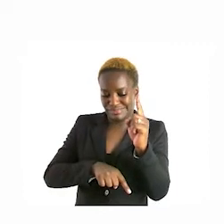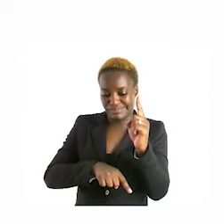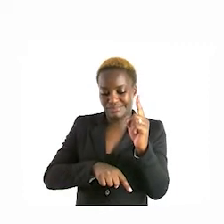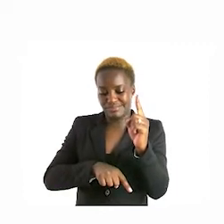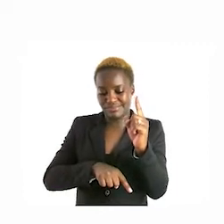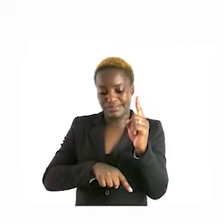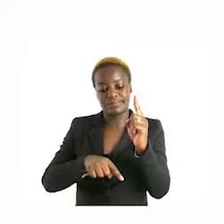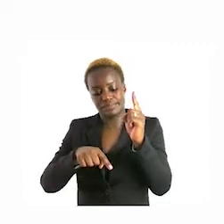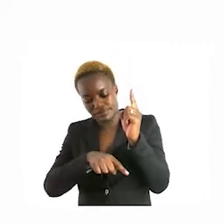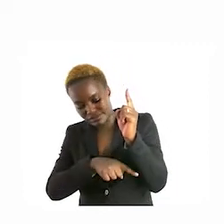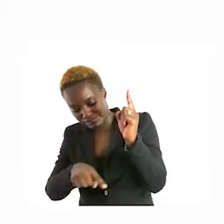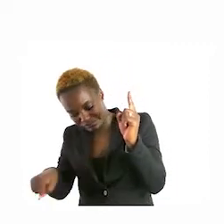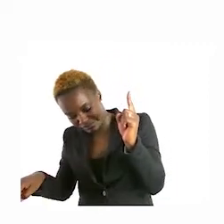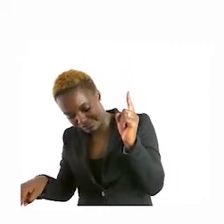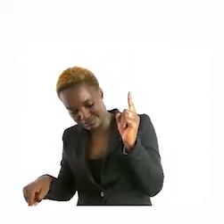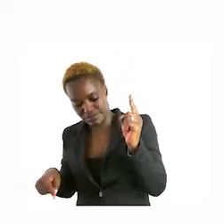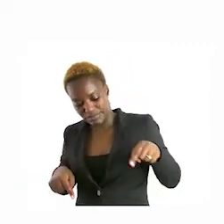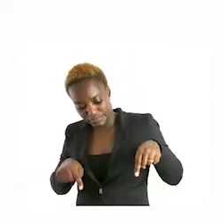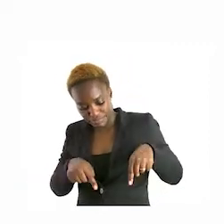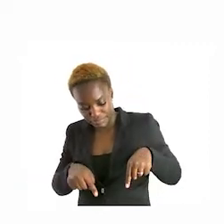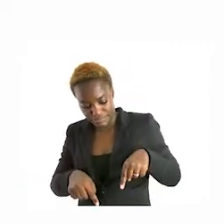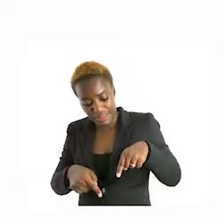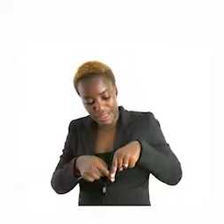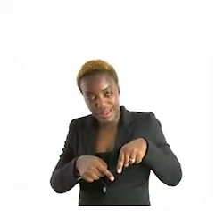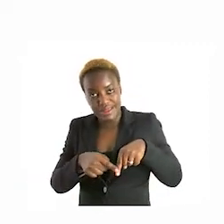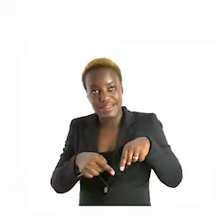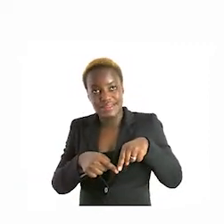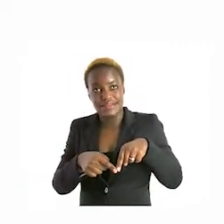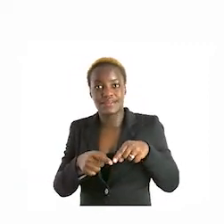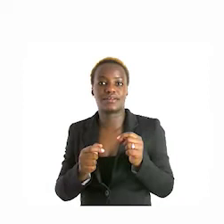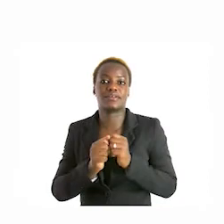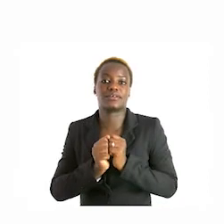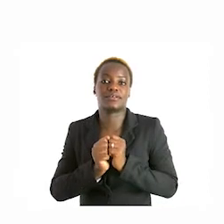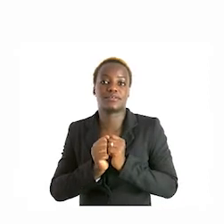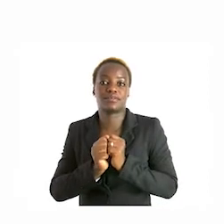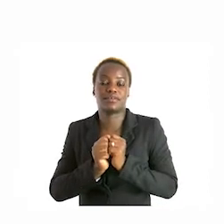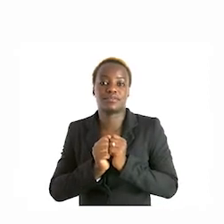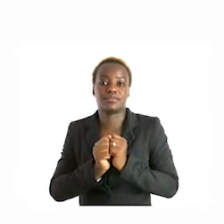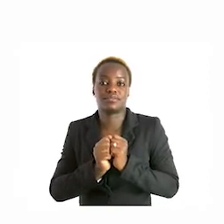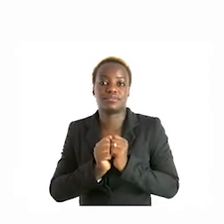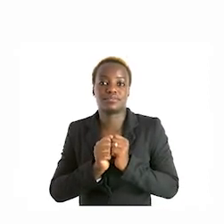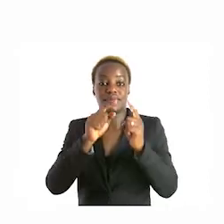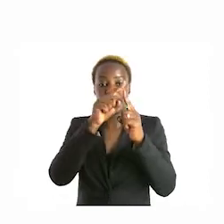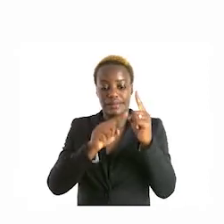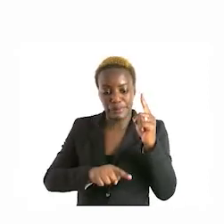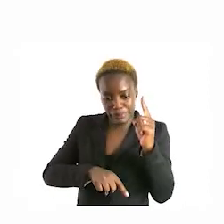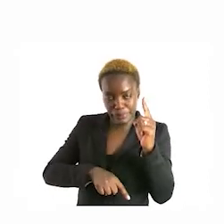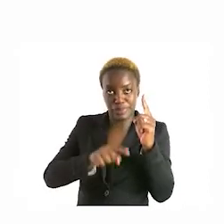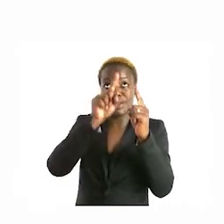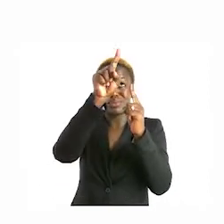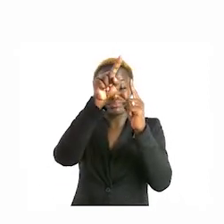goes down from top to bottom and the horizontal line that goes from left to right. So how